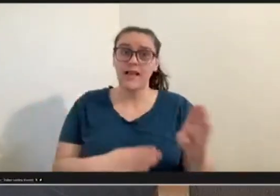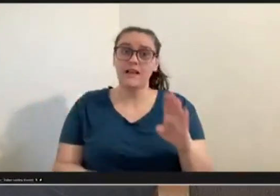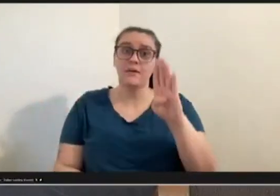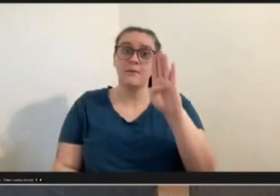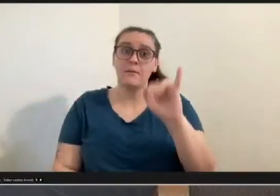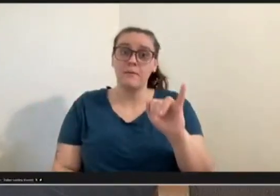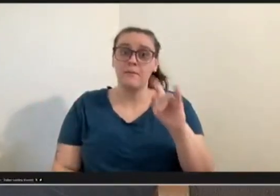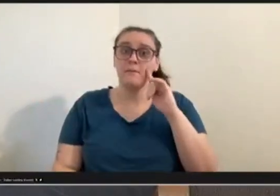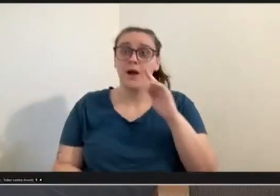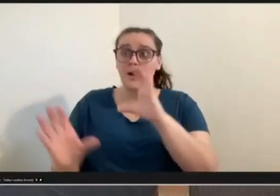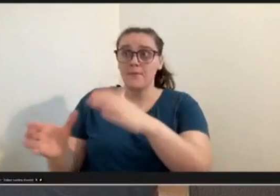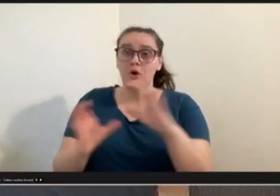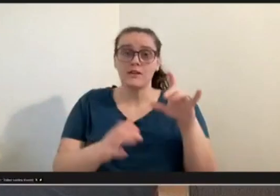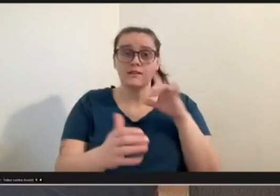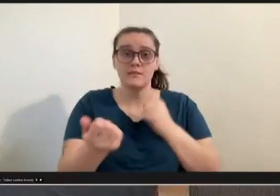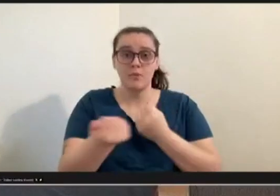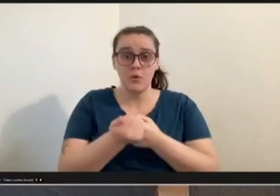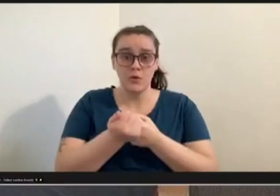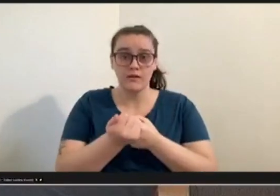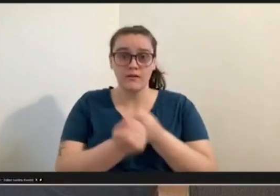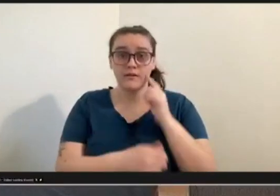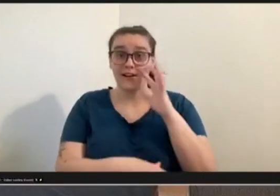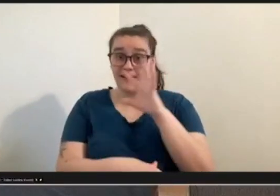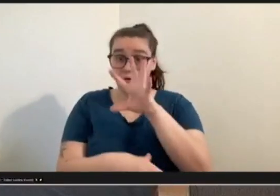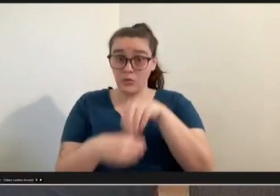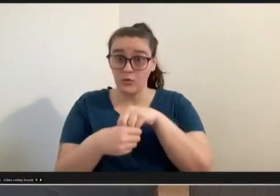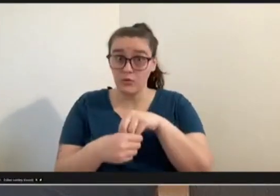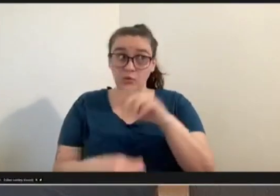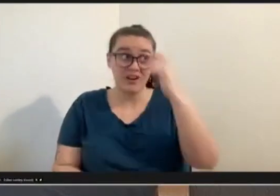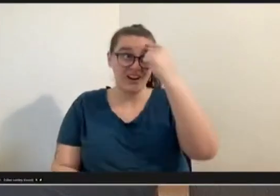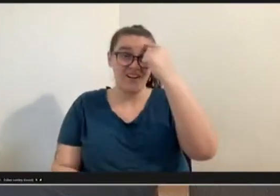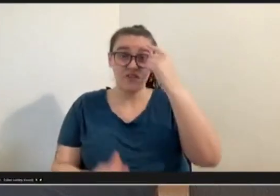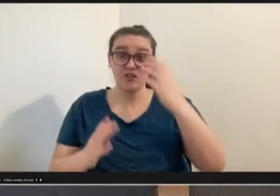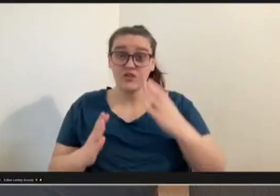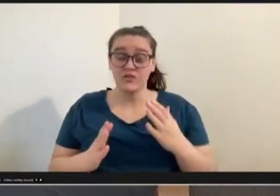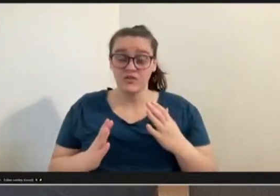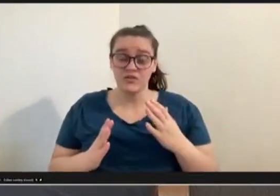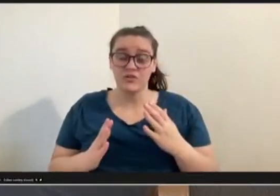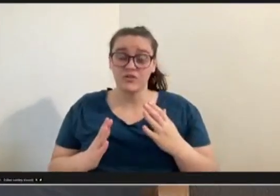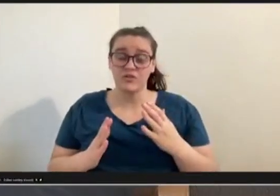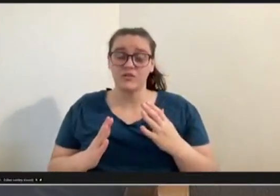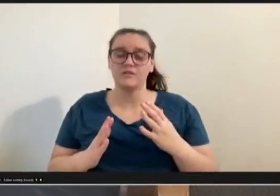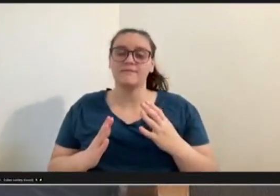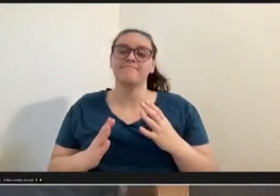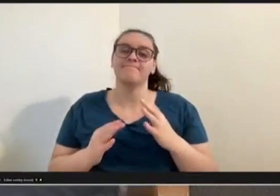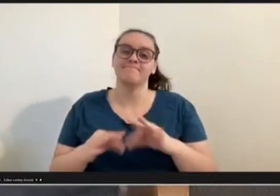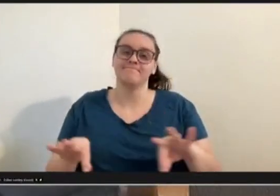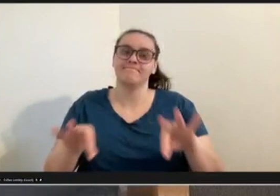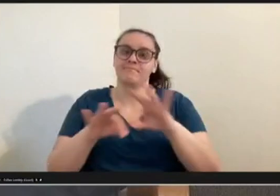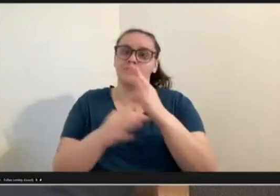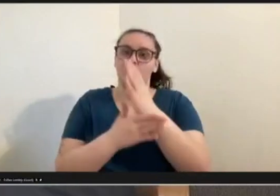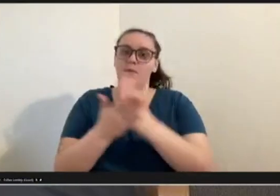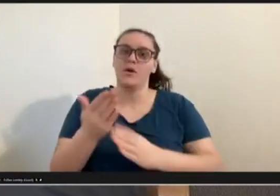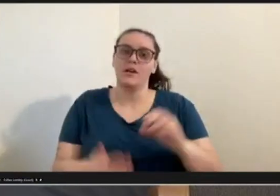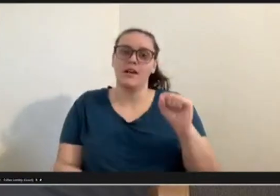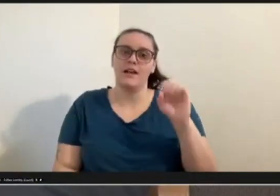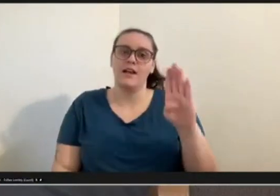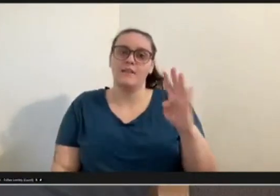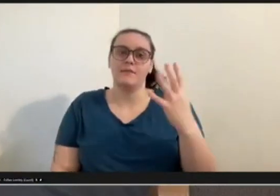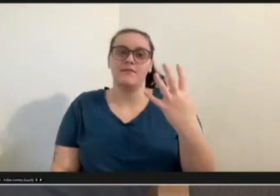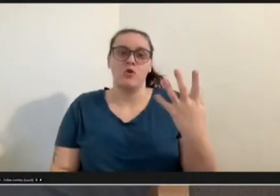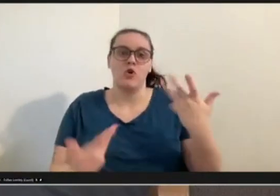that support included the governor. The key elements of this plan are the core bill, SB 4, which has already been signed into